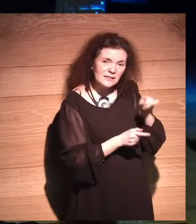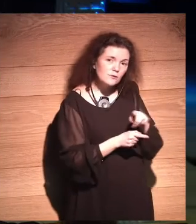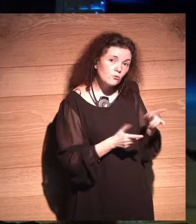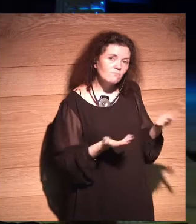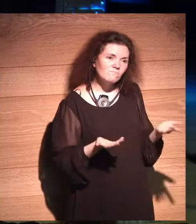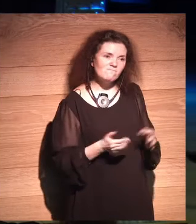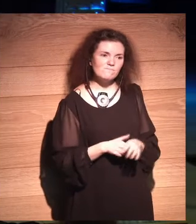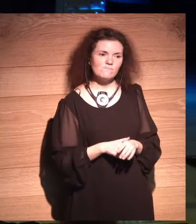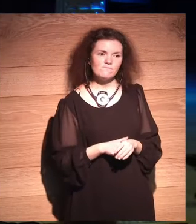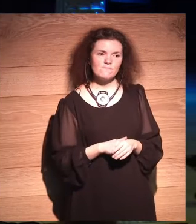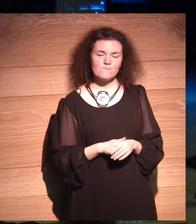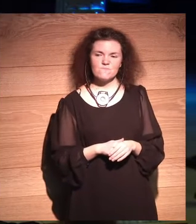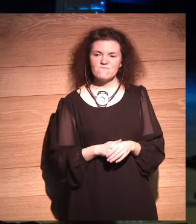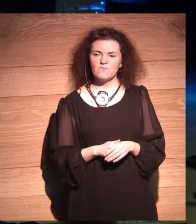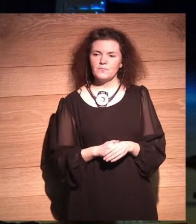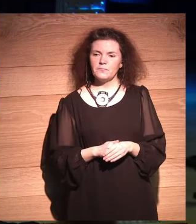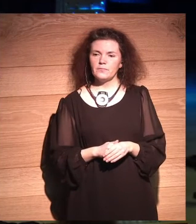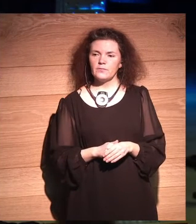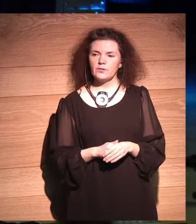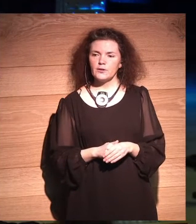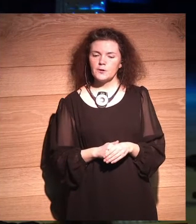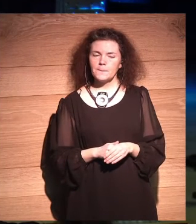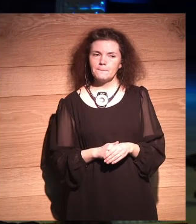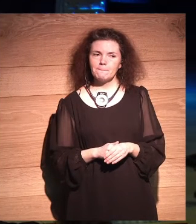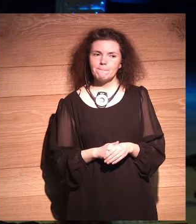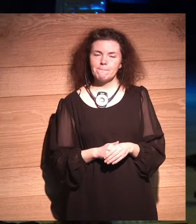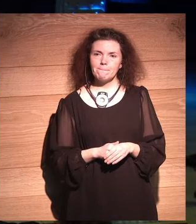So this is about philosophy now.